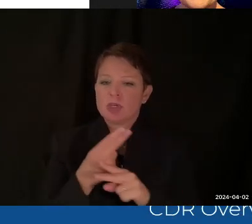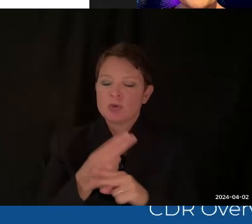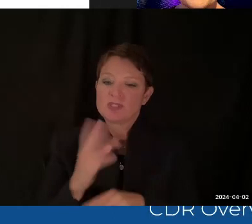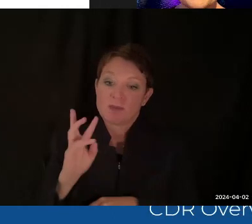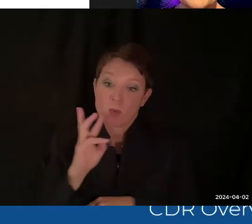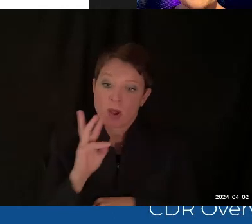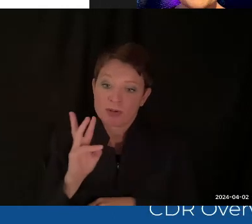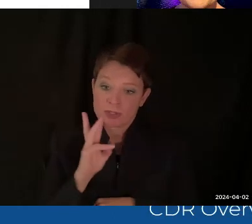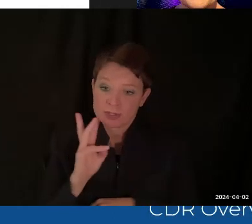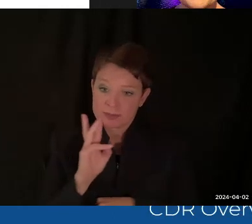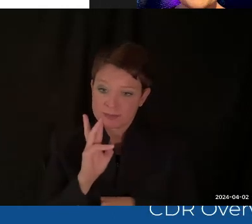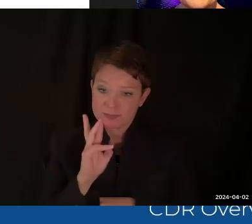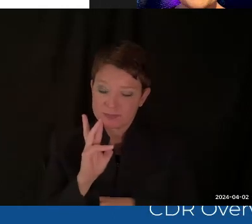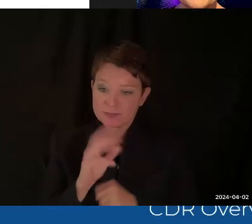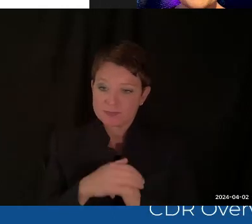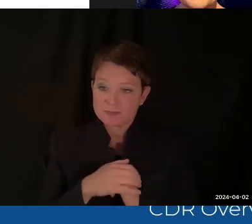water.